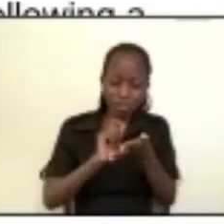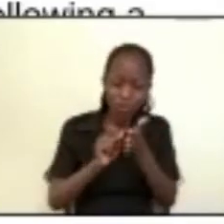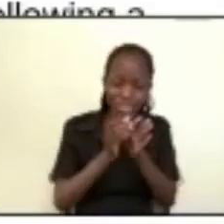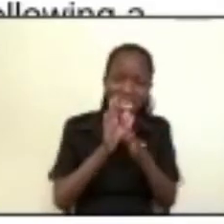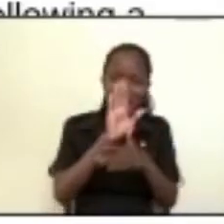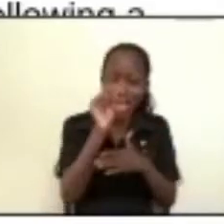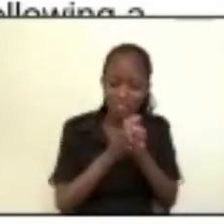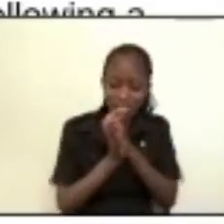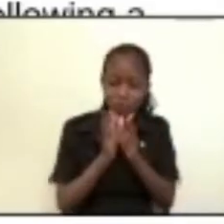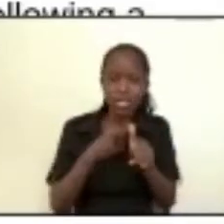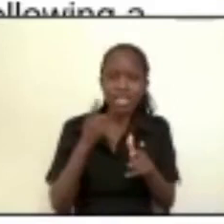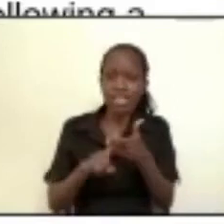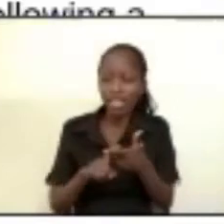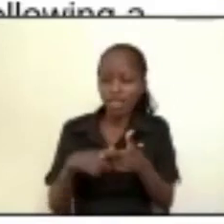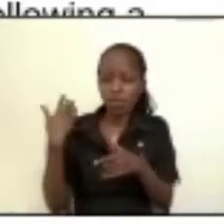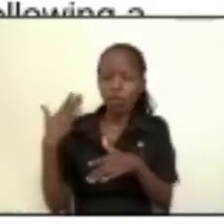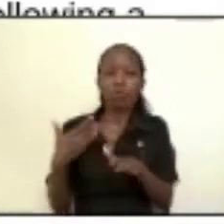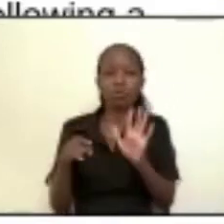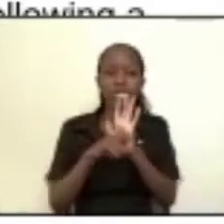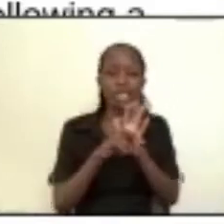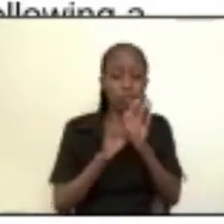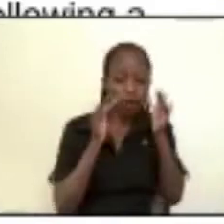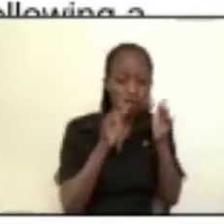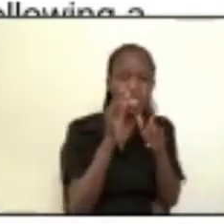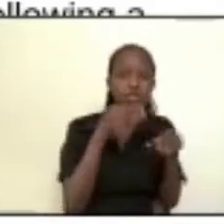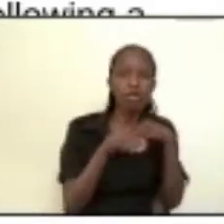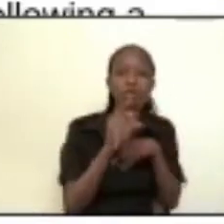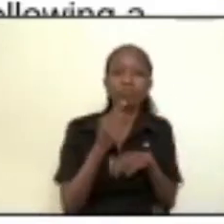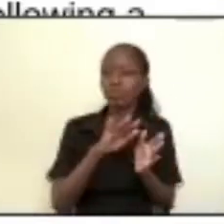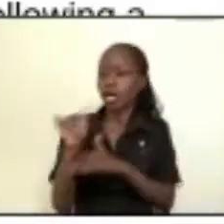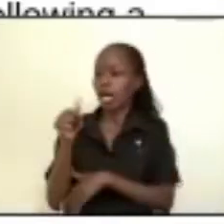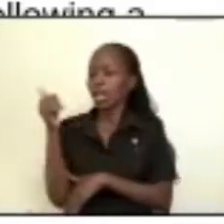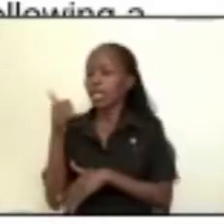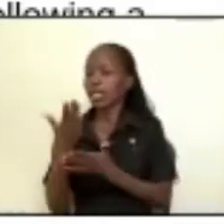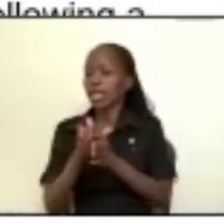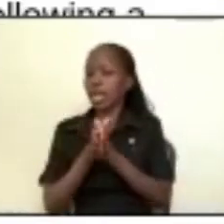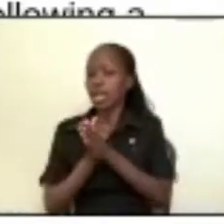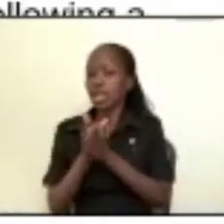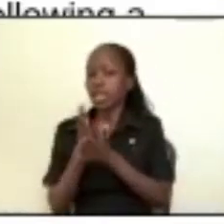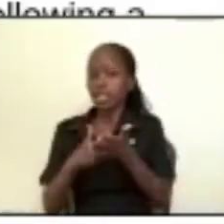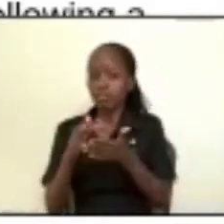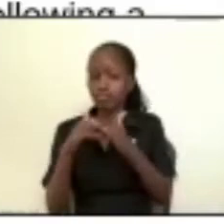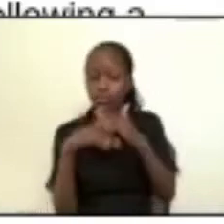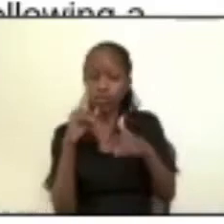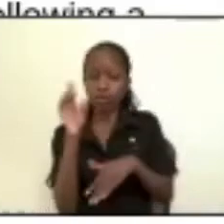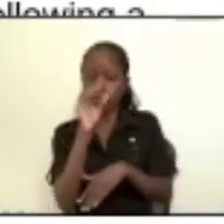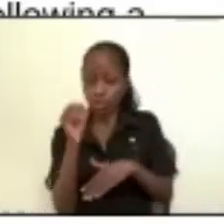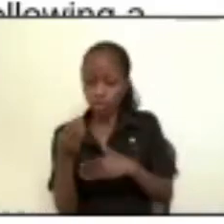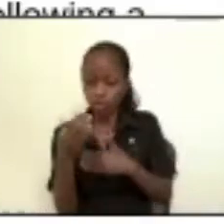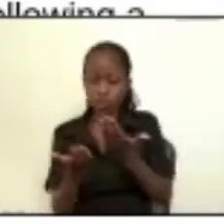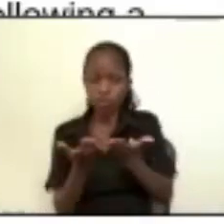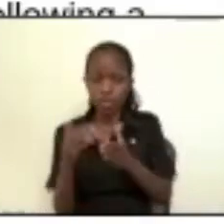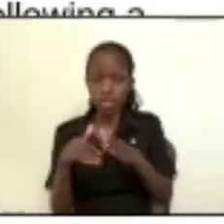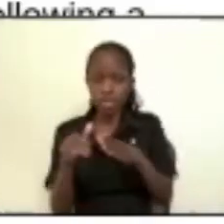so predominantly negative? Also, another interesting fact is that less than 1% of the coverage on business in